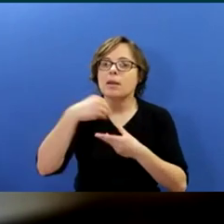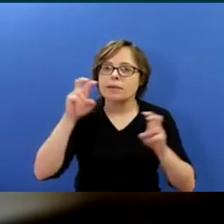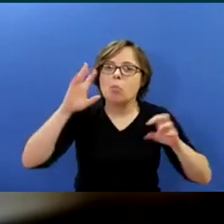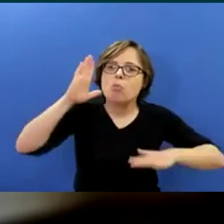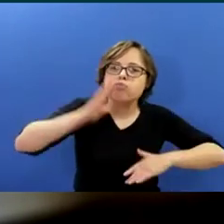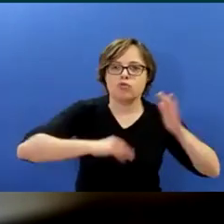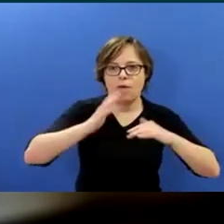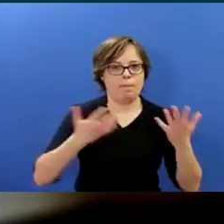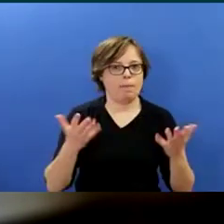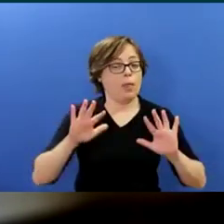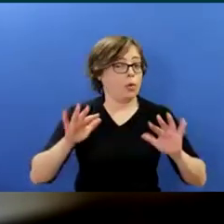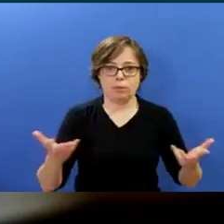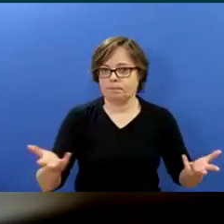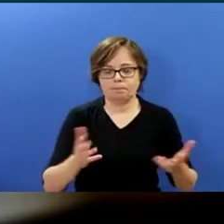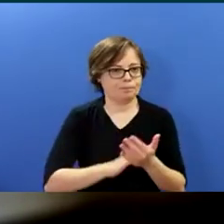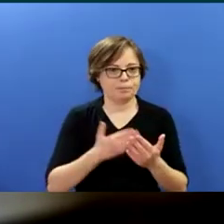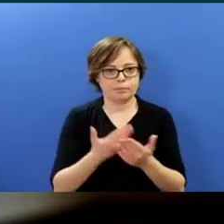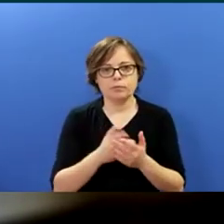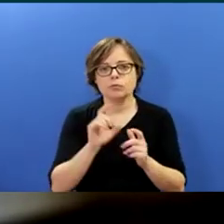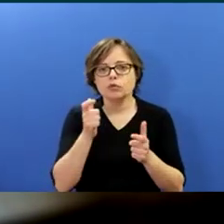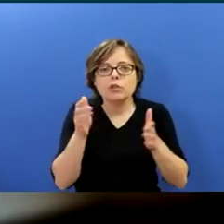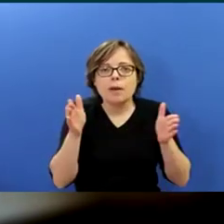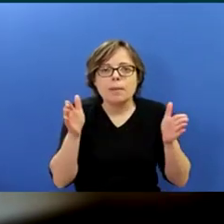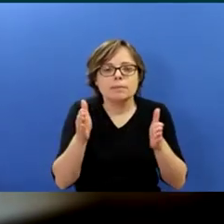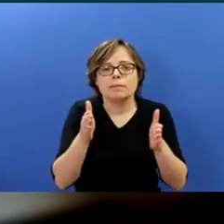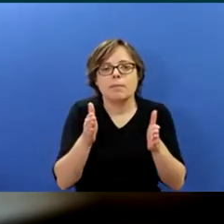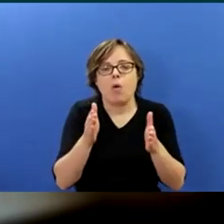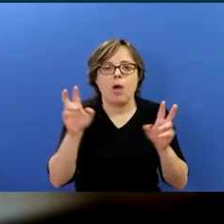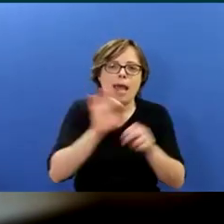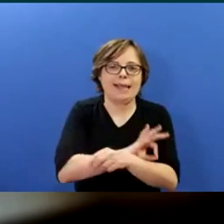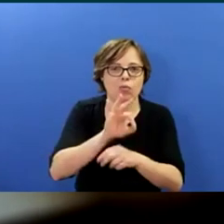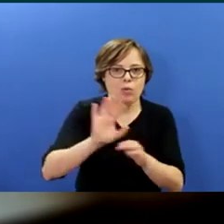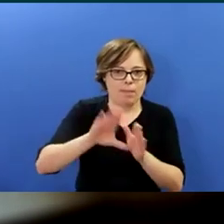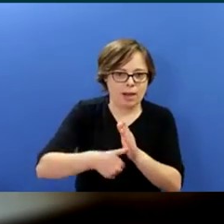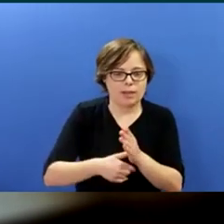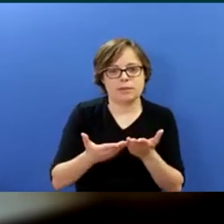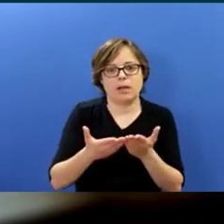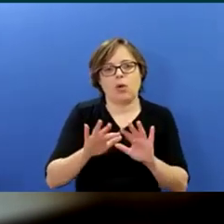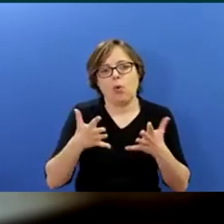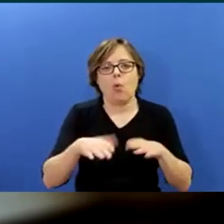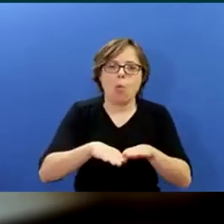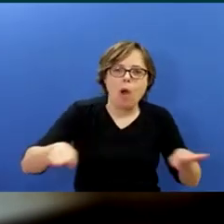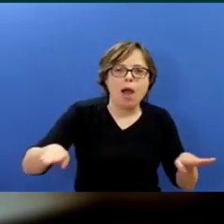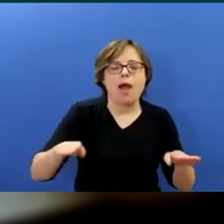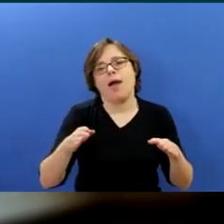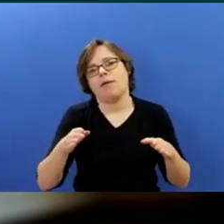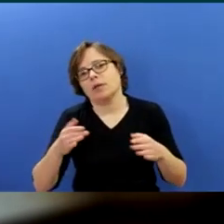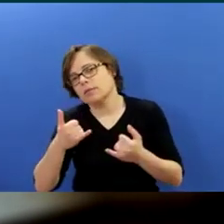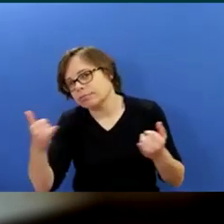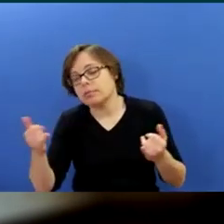small infrastructure, with the people from the neighborhoods for some kind